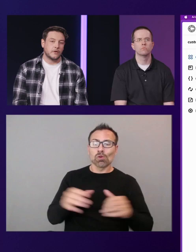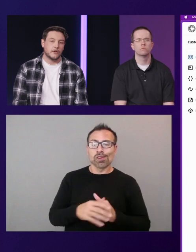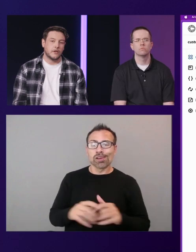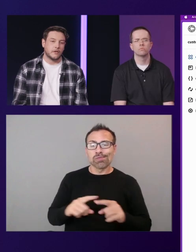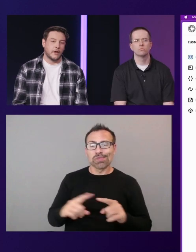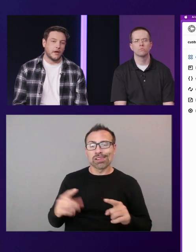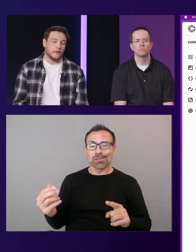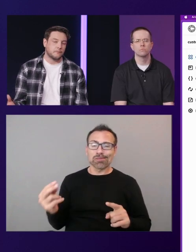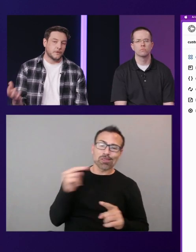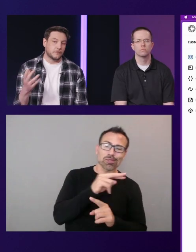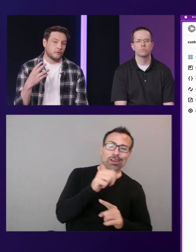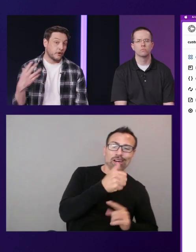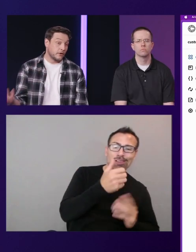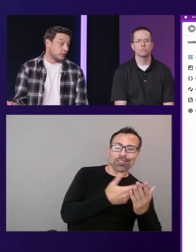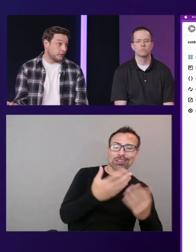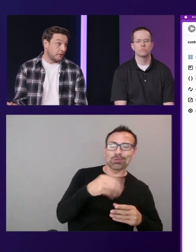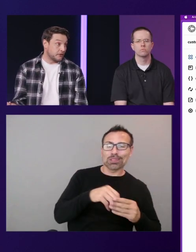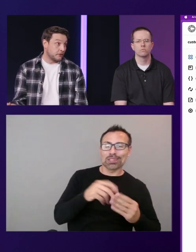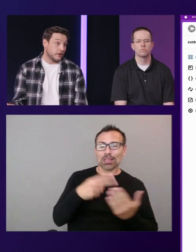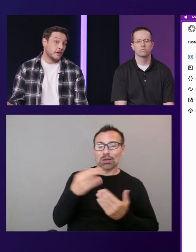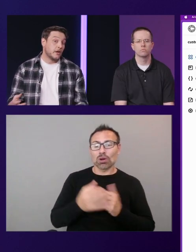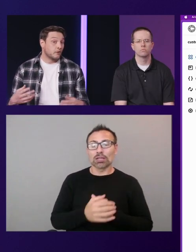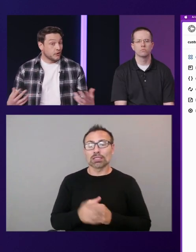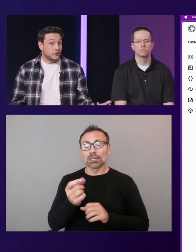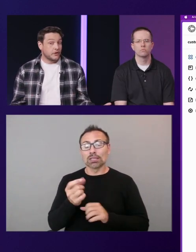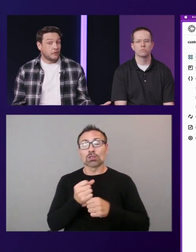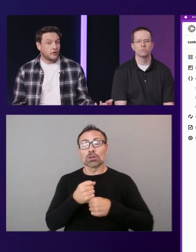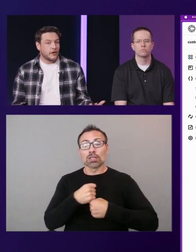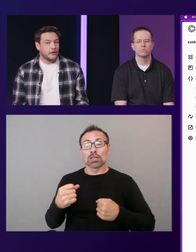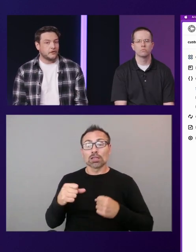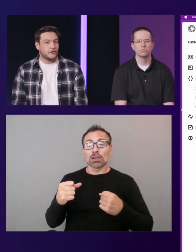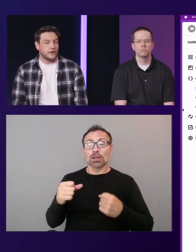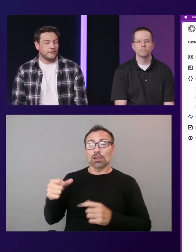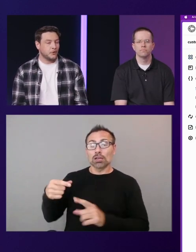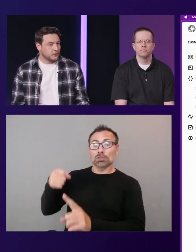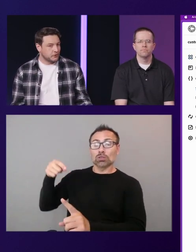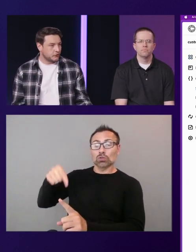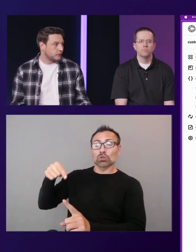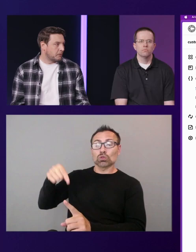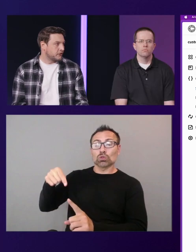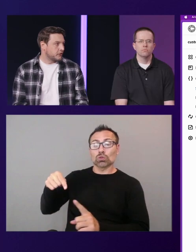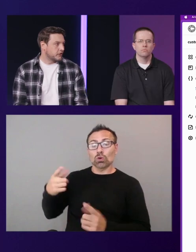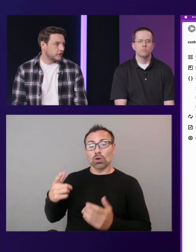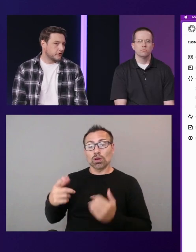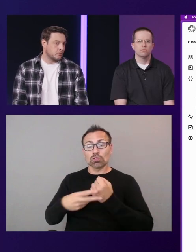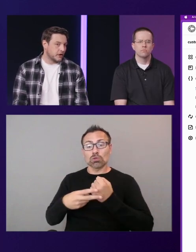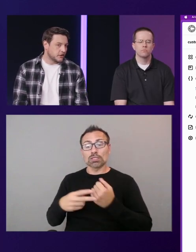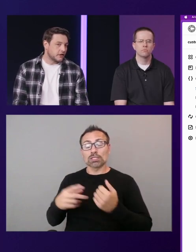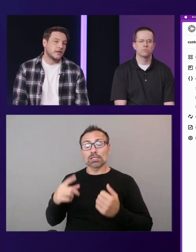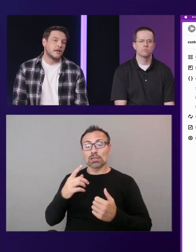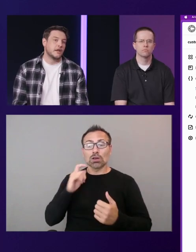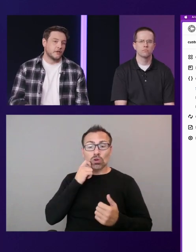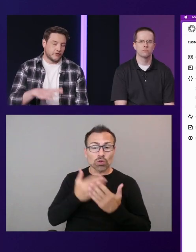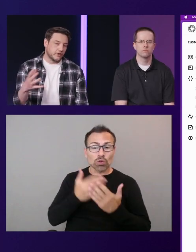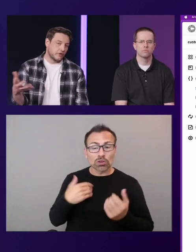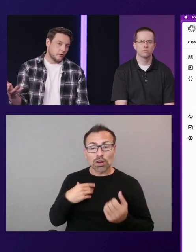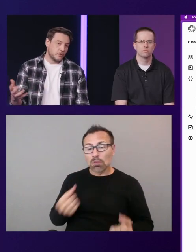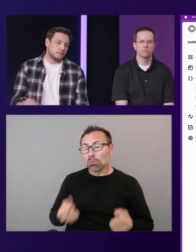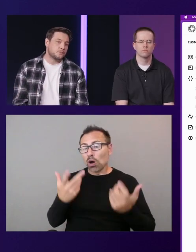So this created a source repository. A really cool thing about Code Catalyst is you can have multiple source repositories in a single project.